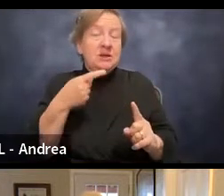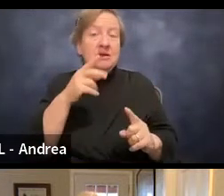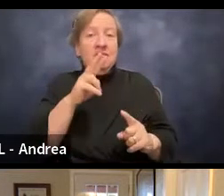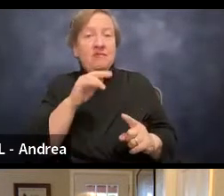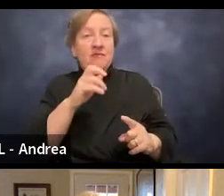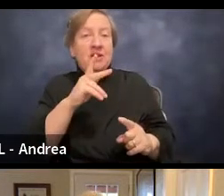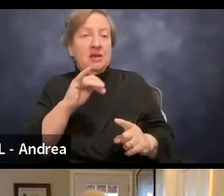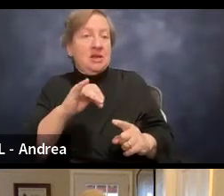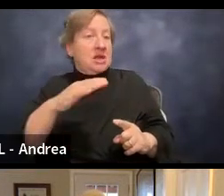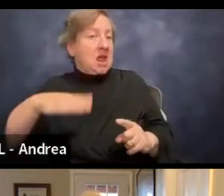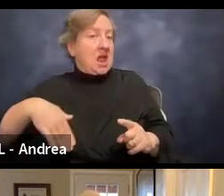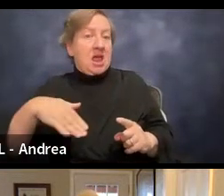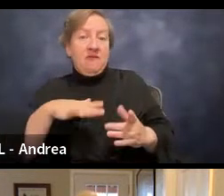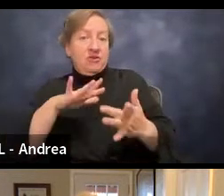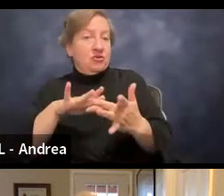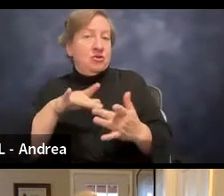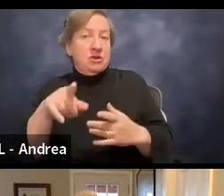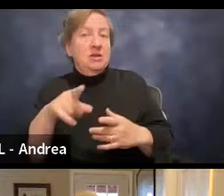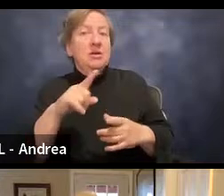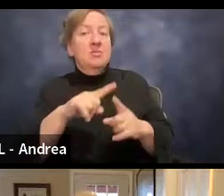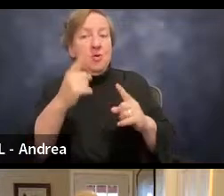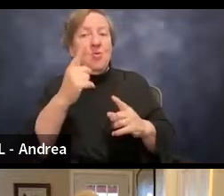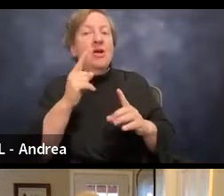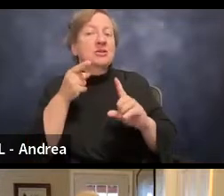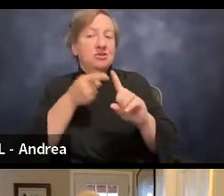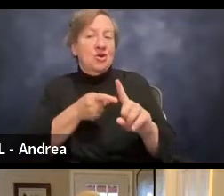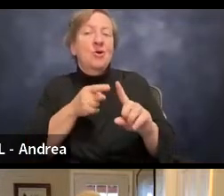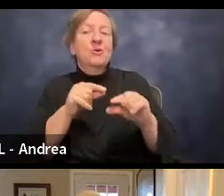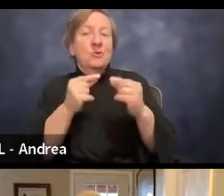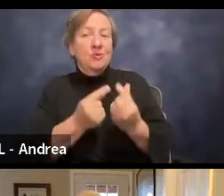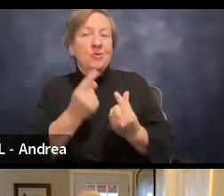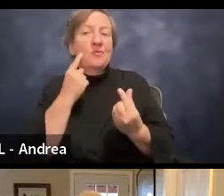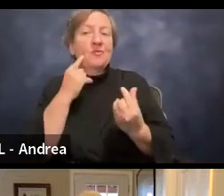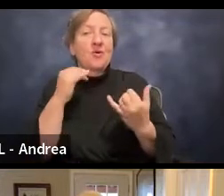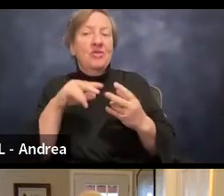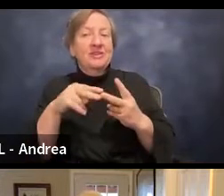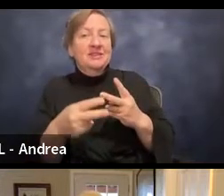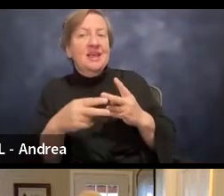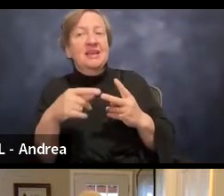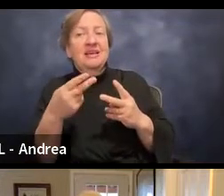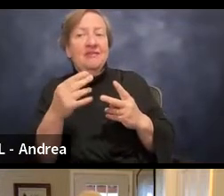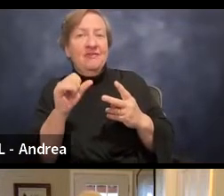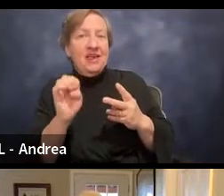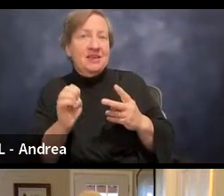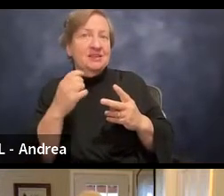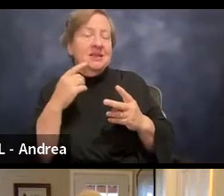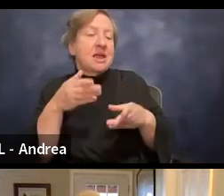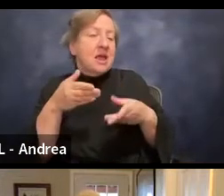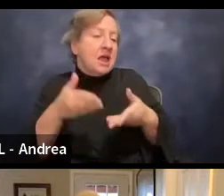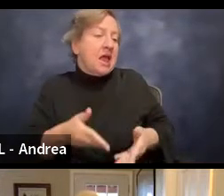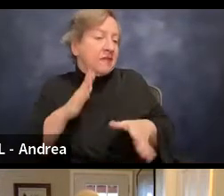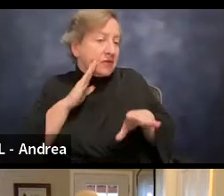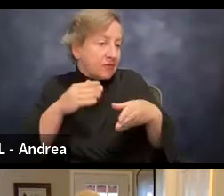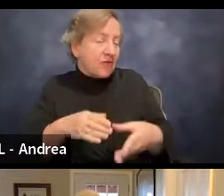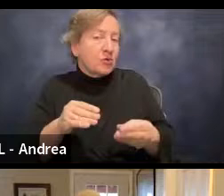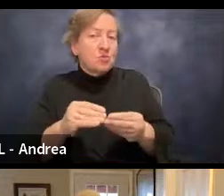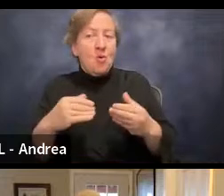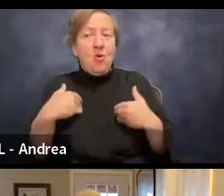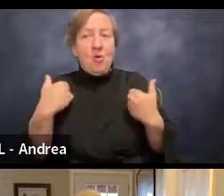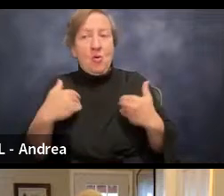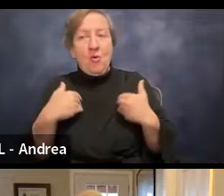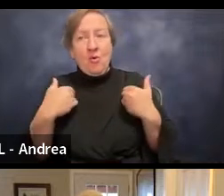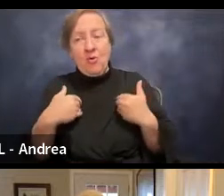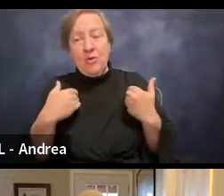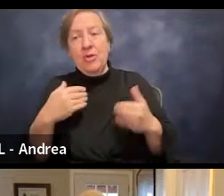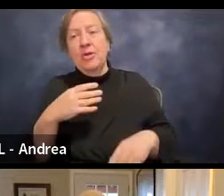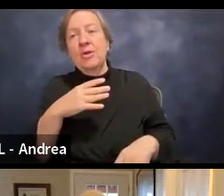we haven't yet, but that's one of our target groups for this second phase, which is very heavily focused on the youth